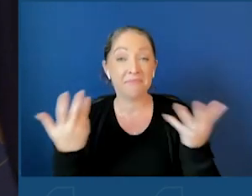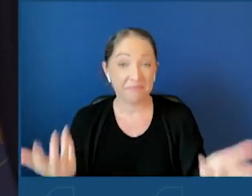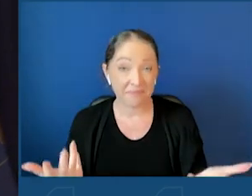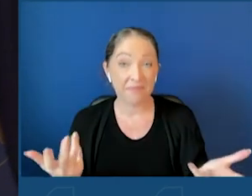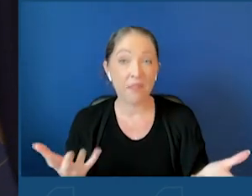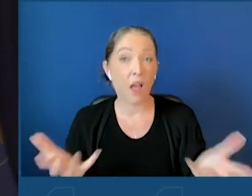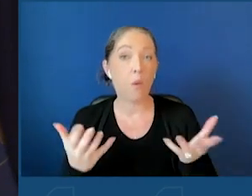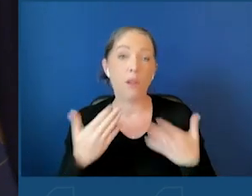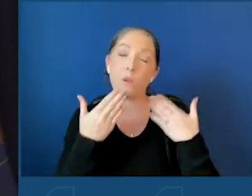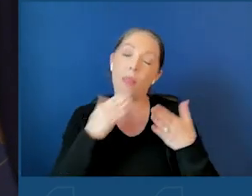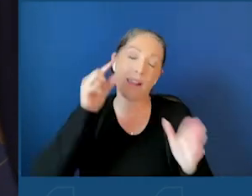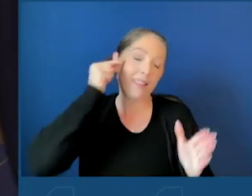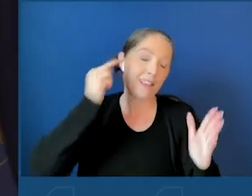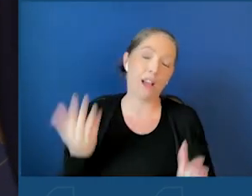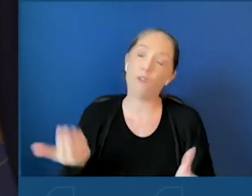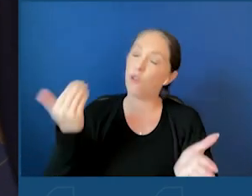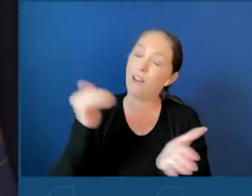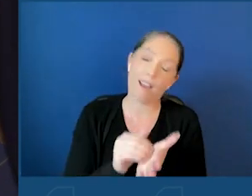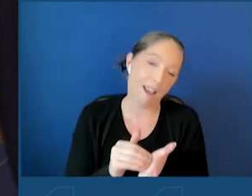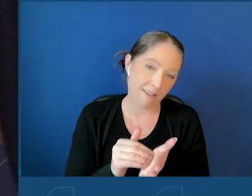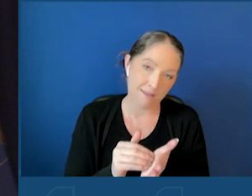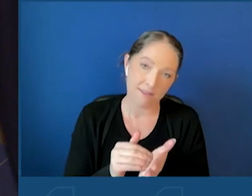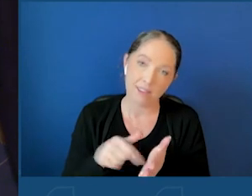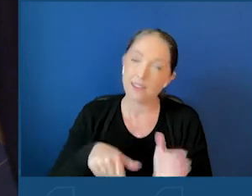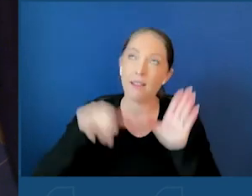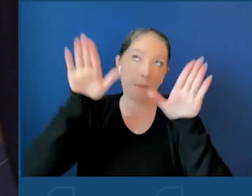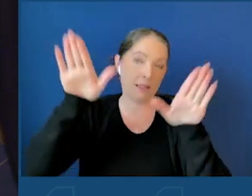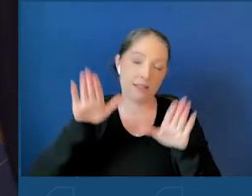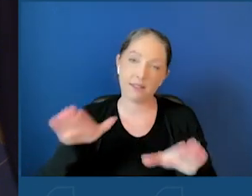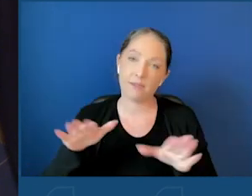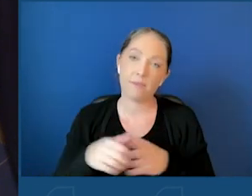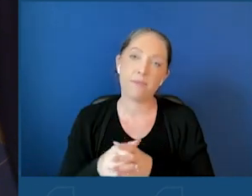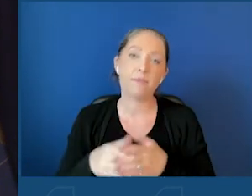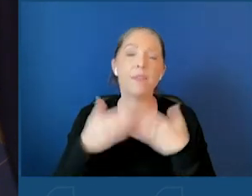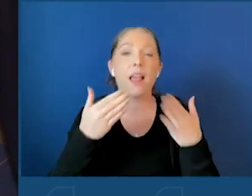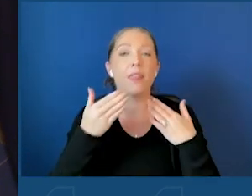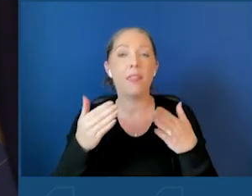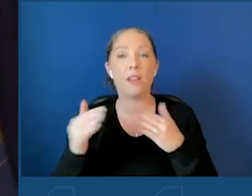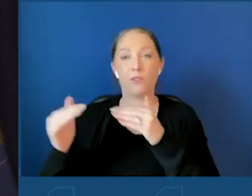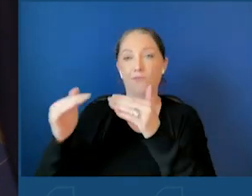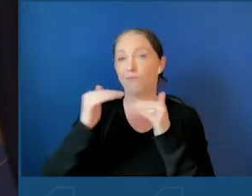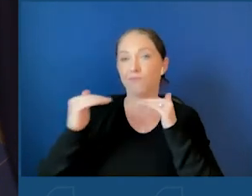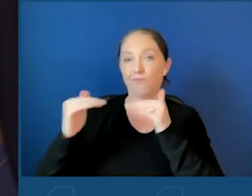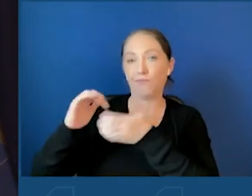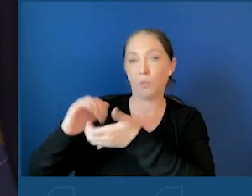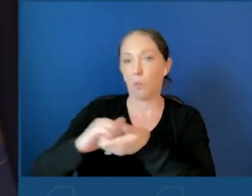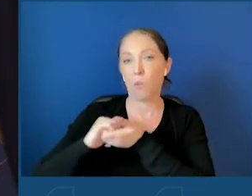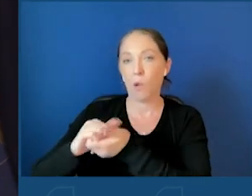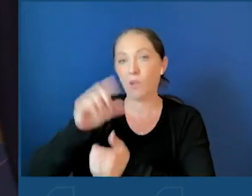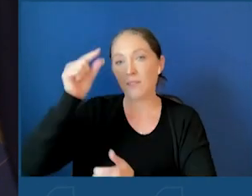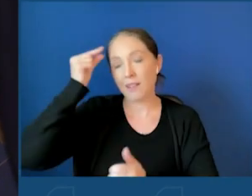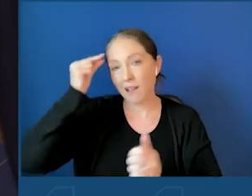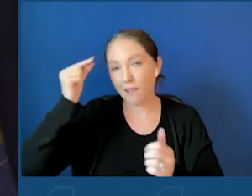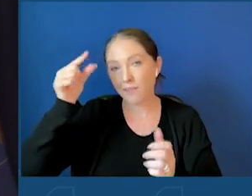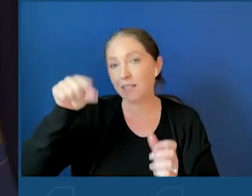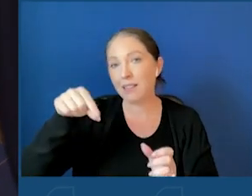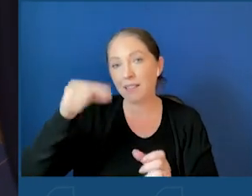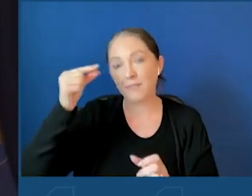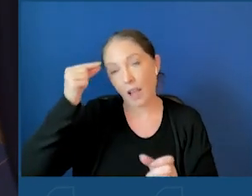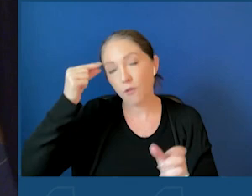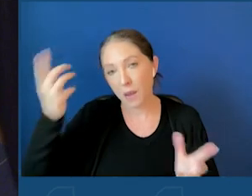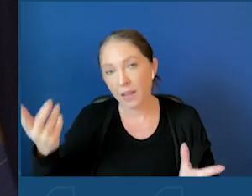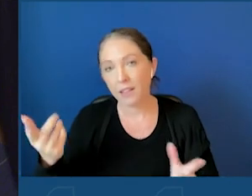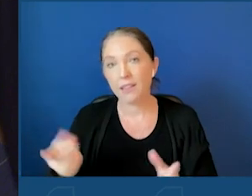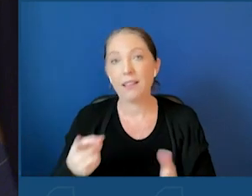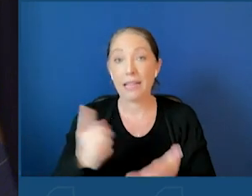governor again for doing this. It's wonderful. I thank all my partners in government. I thank the doulas who've always been there and having conversations. Sometimes you're